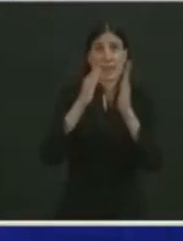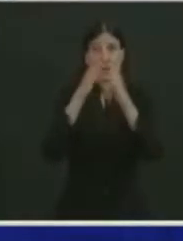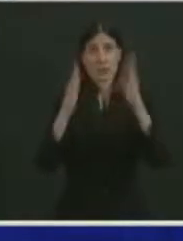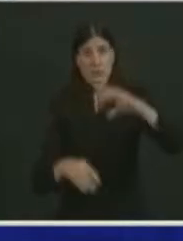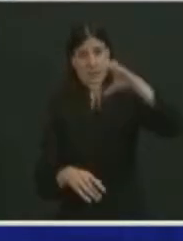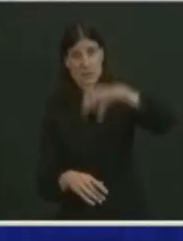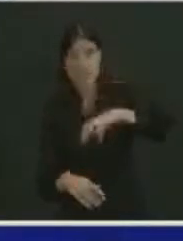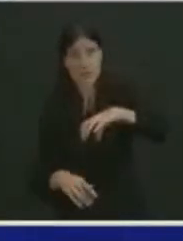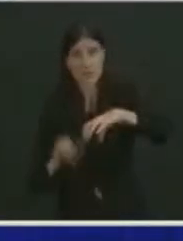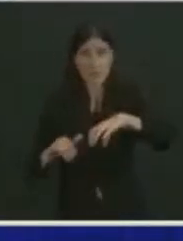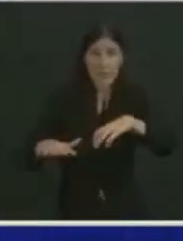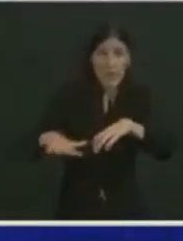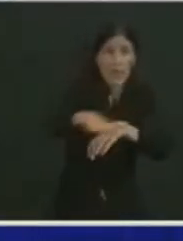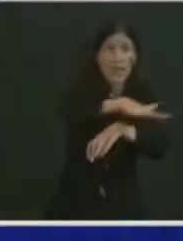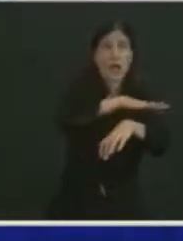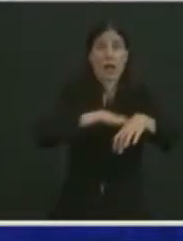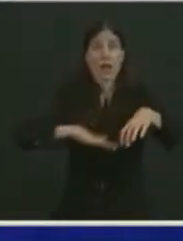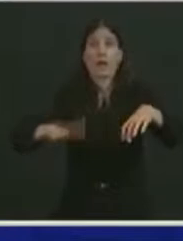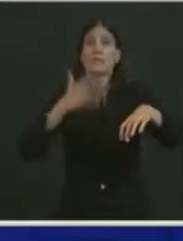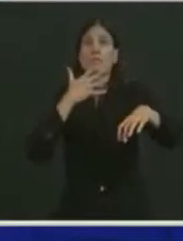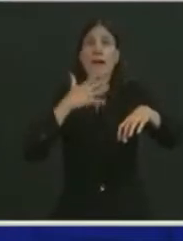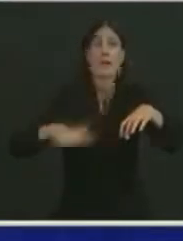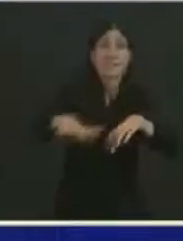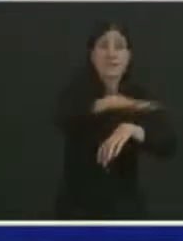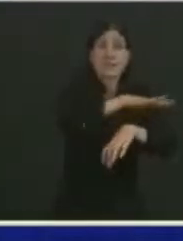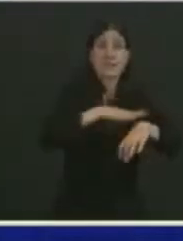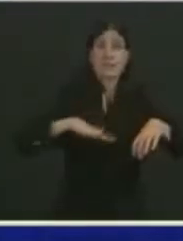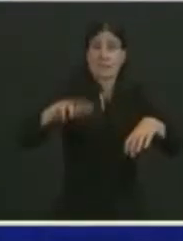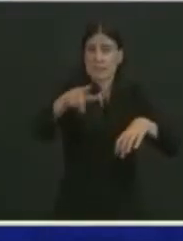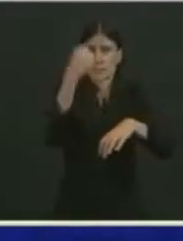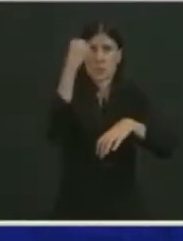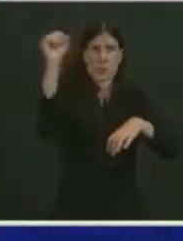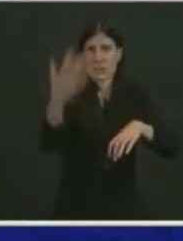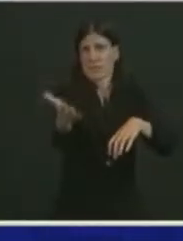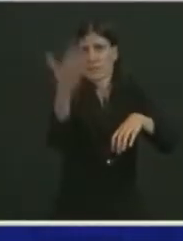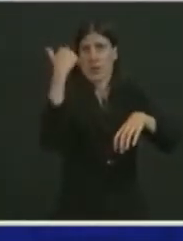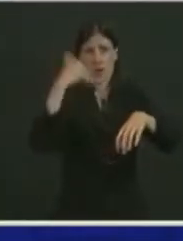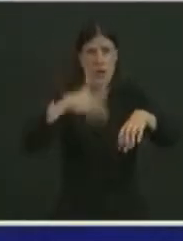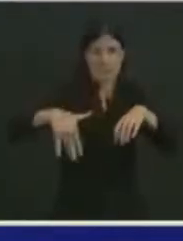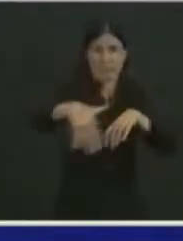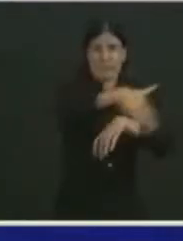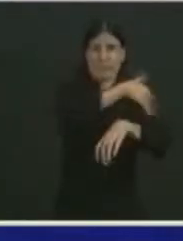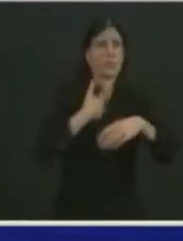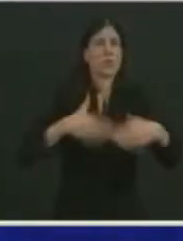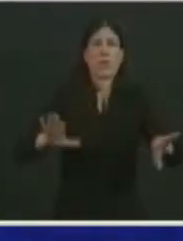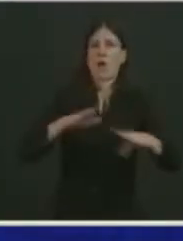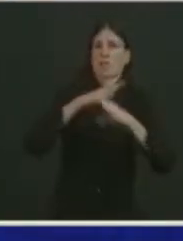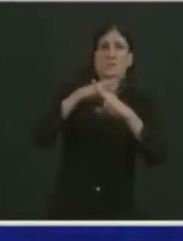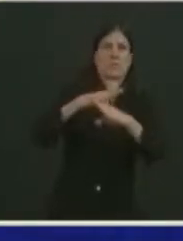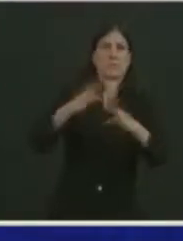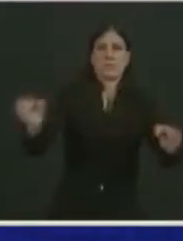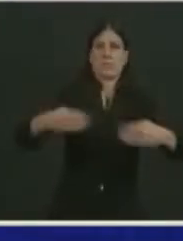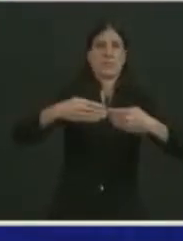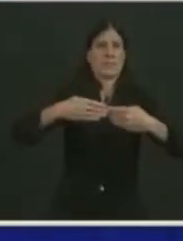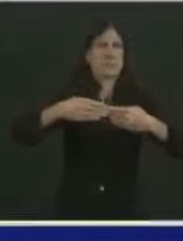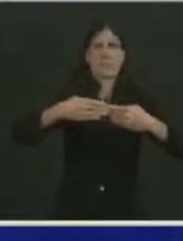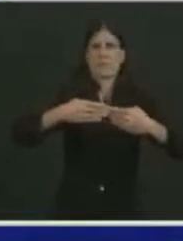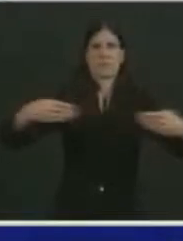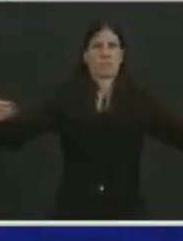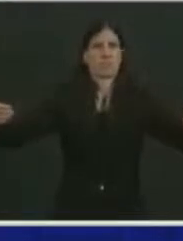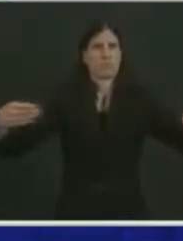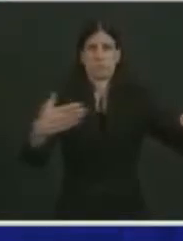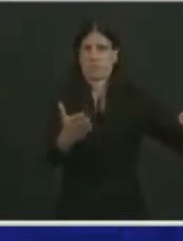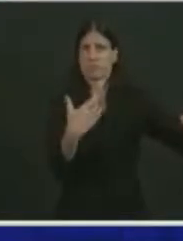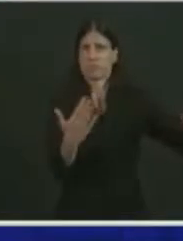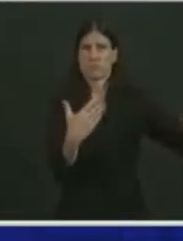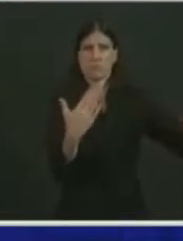symbol. So rest assured that by 4:30, they will be open and people will be allowed to,